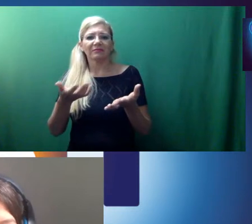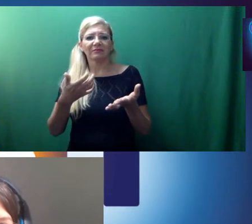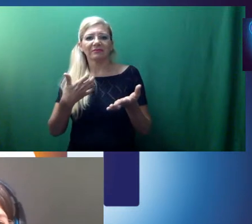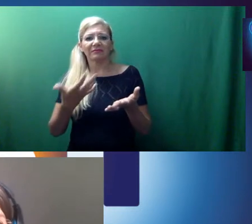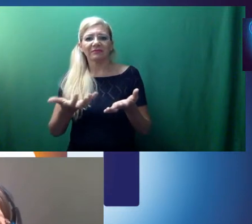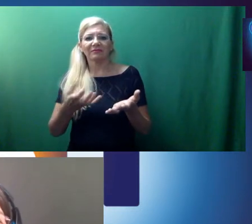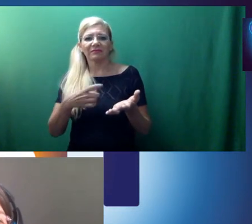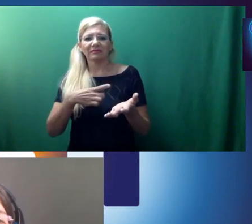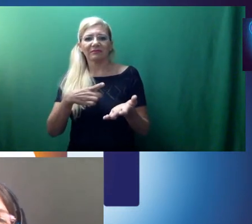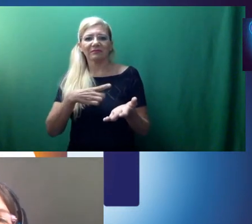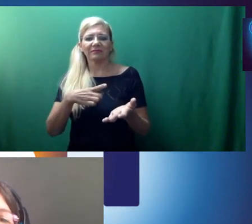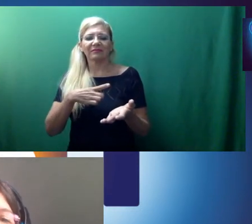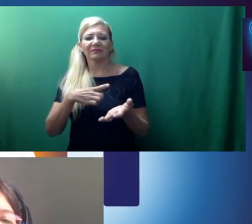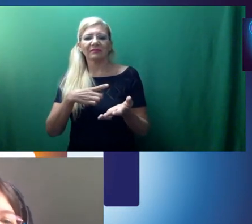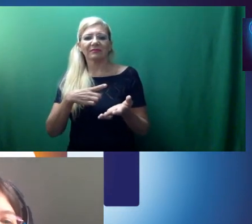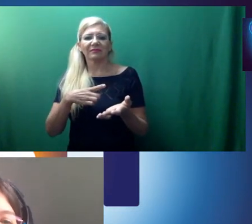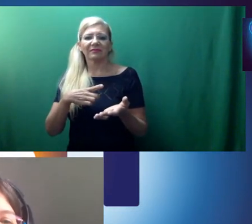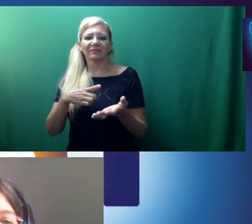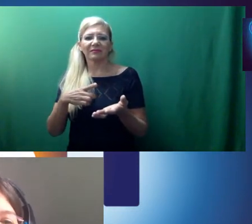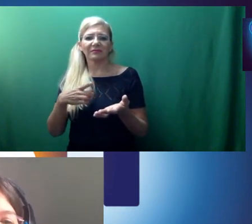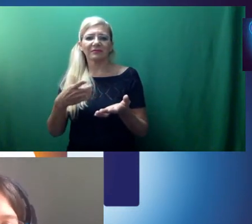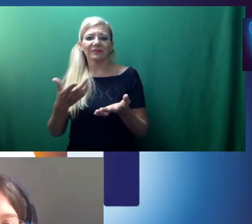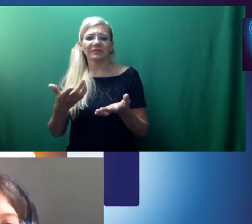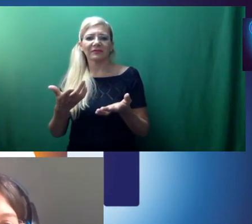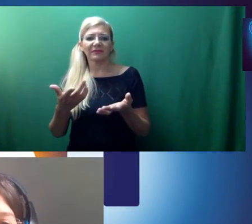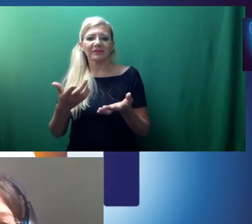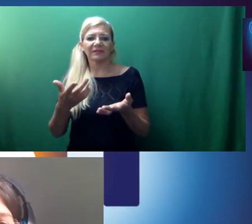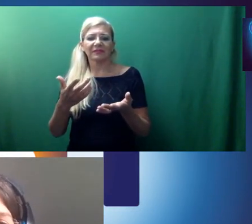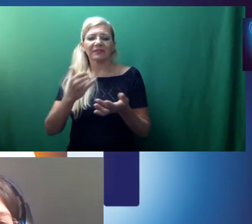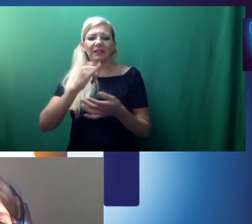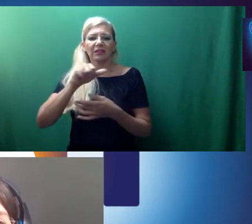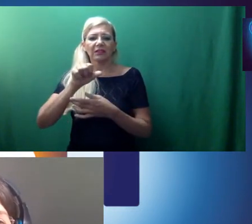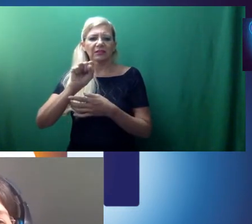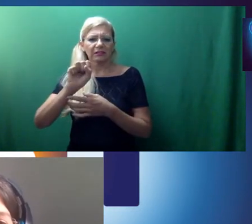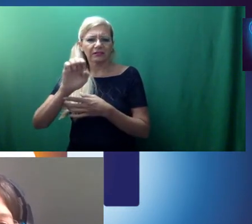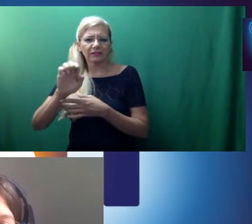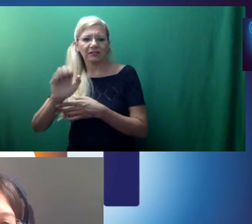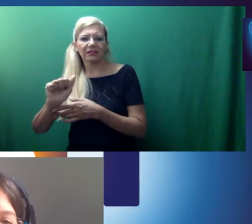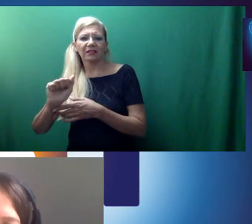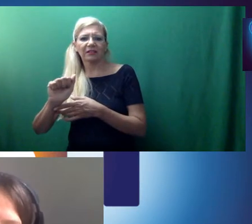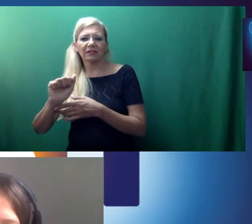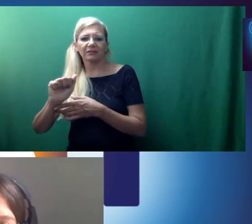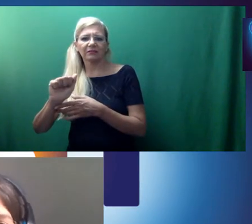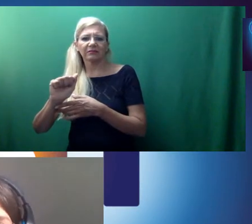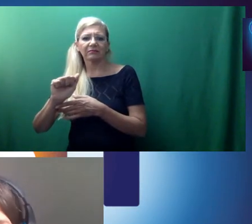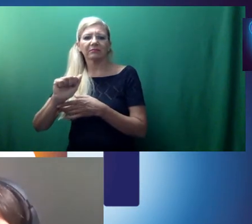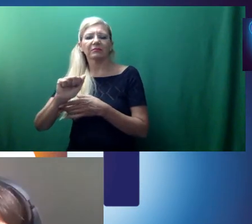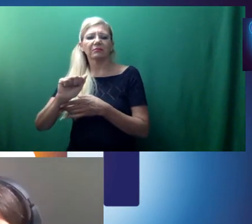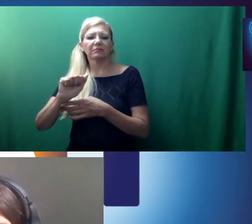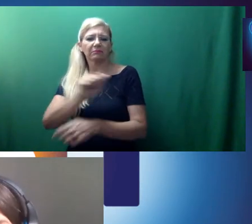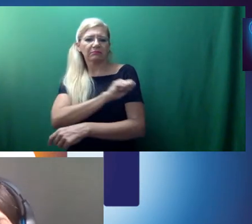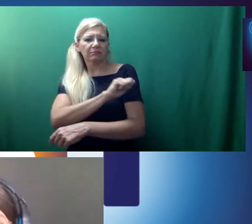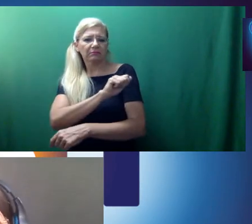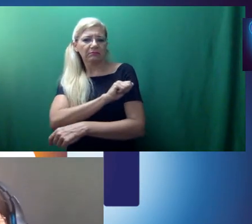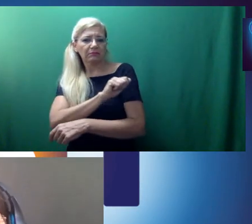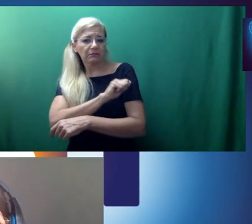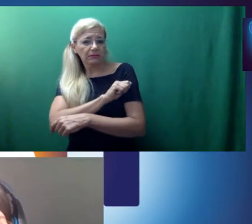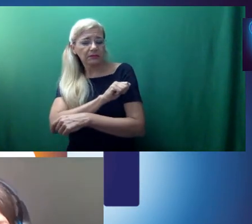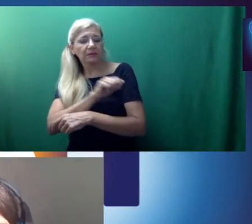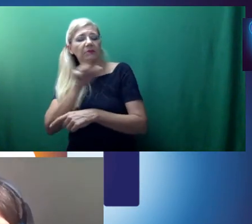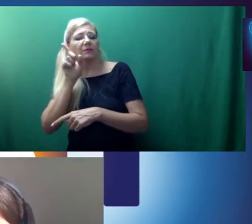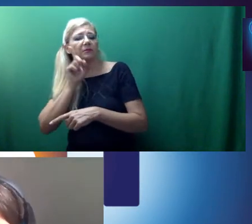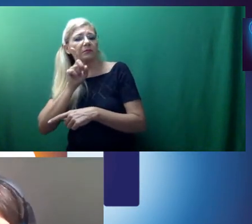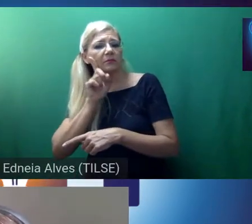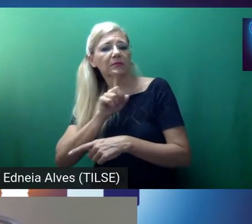them, like Jessica Moraes said that she tells her students there is not only British and American English, but there